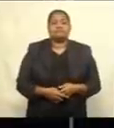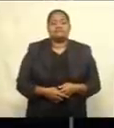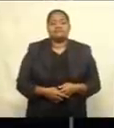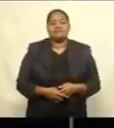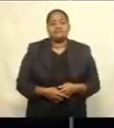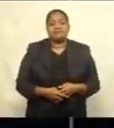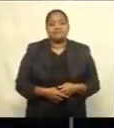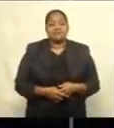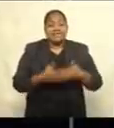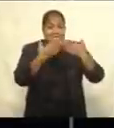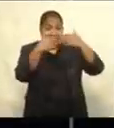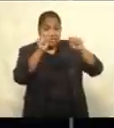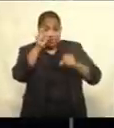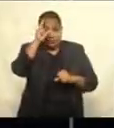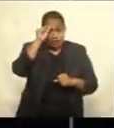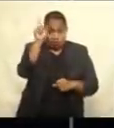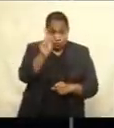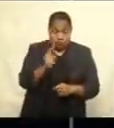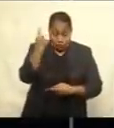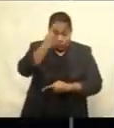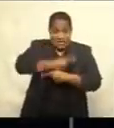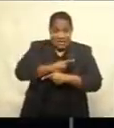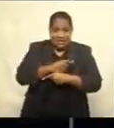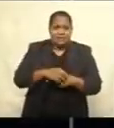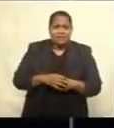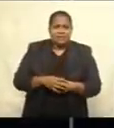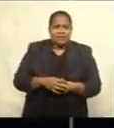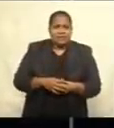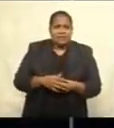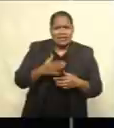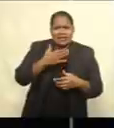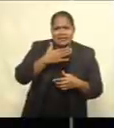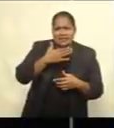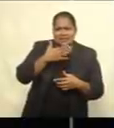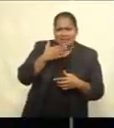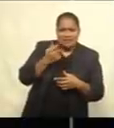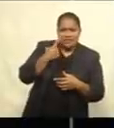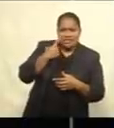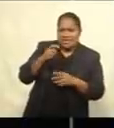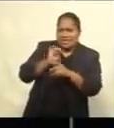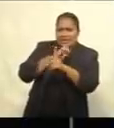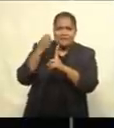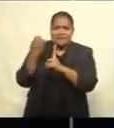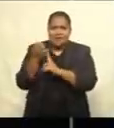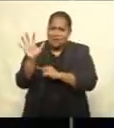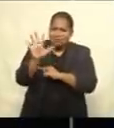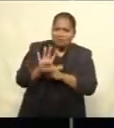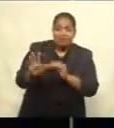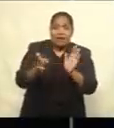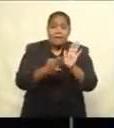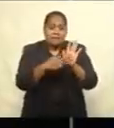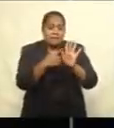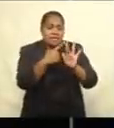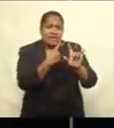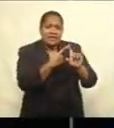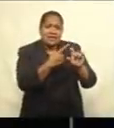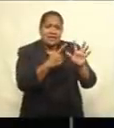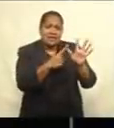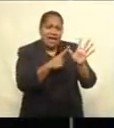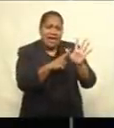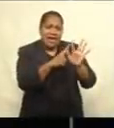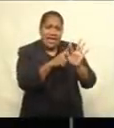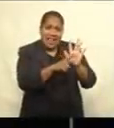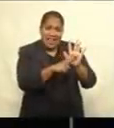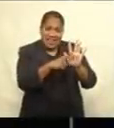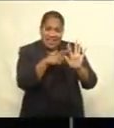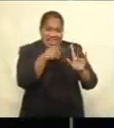And in Successful Fijian tonight, with a love for the sea and the environment around him, Mikaele Munreilangi wanted to follow his passion